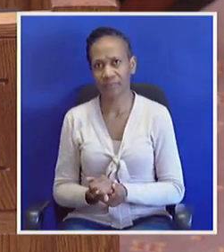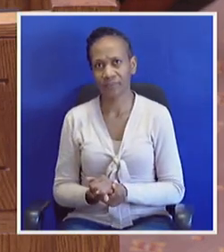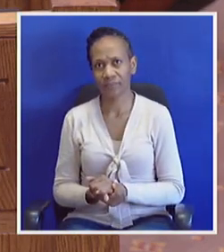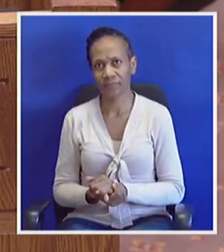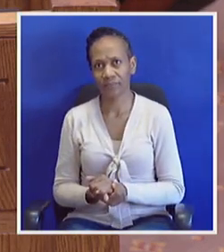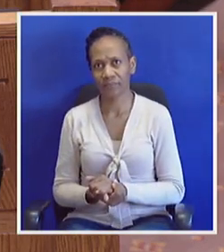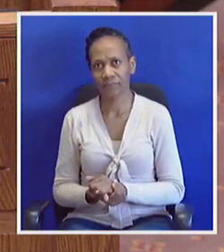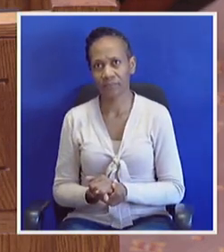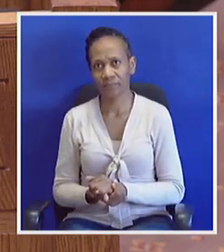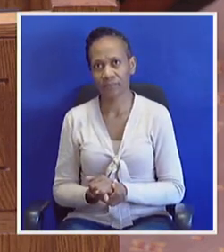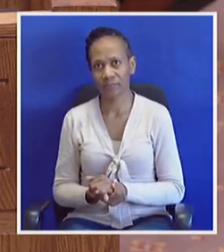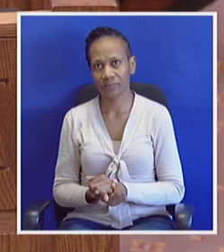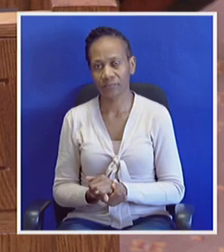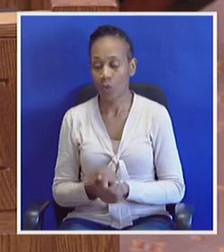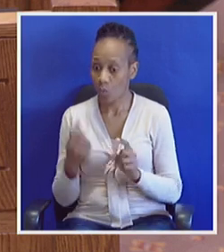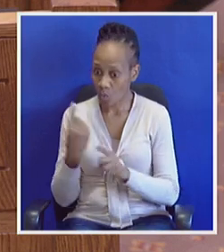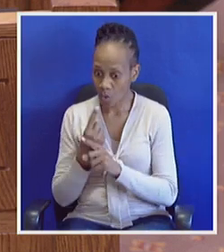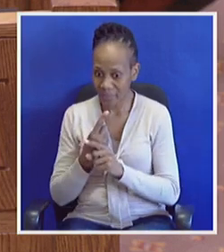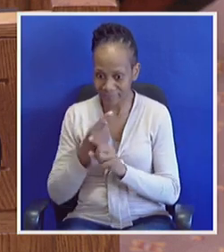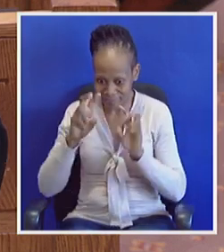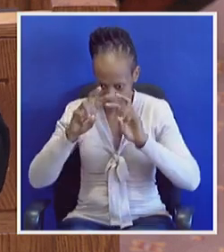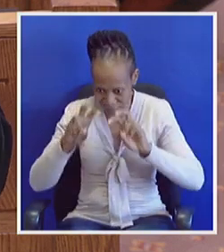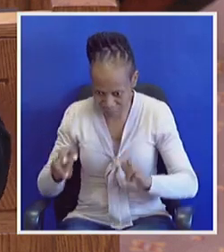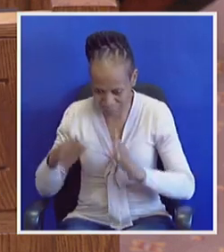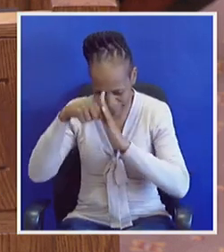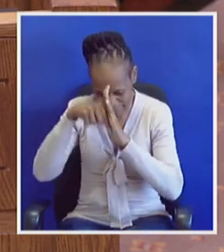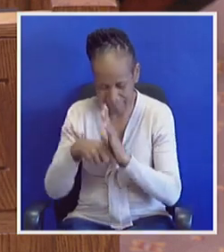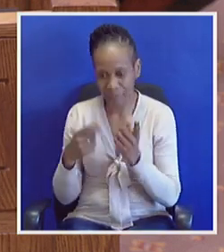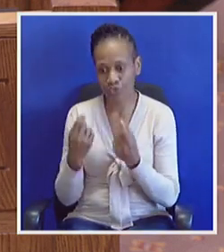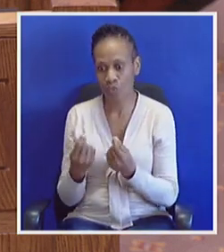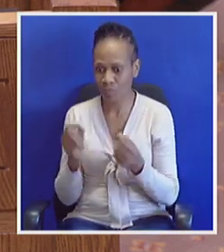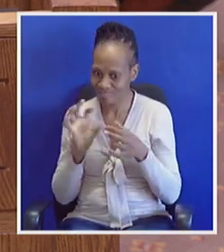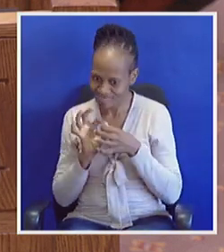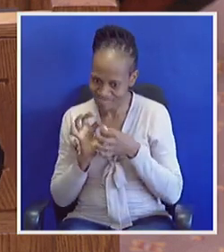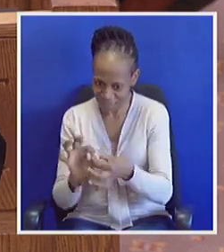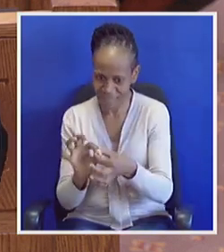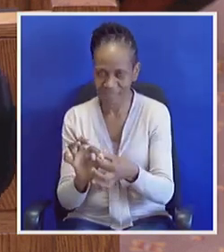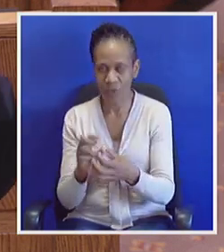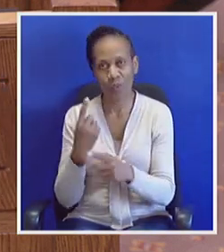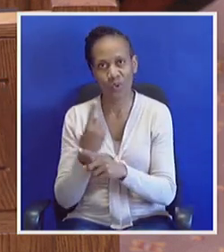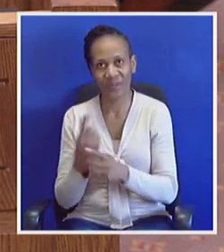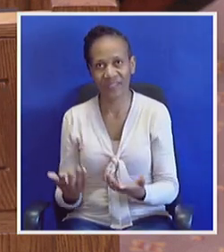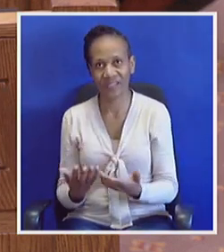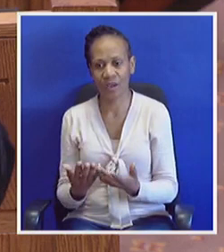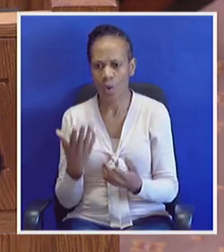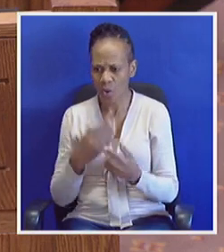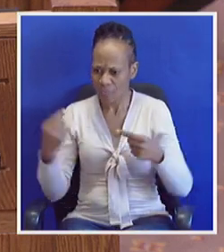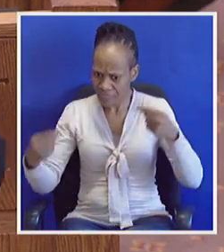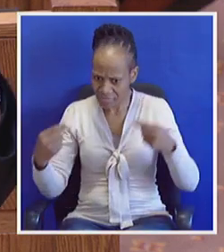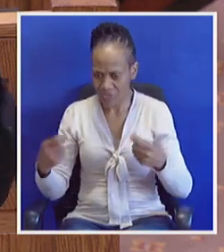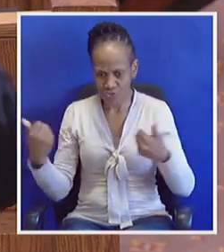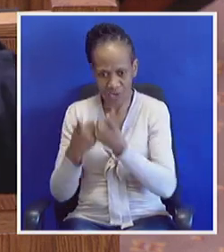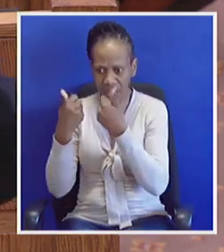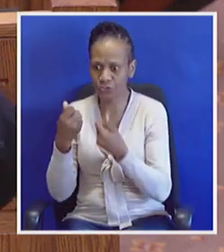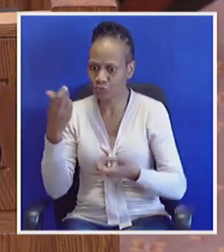We must always be rigorous. We must always engage critically. We must always contest and